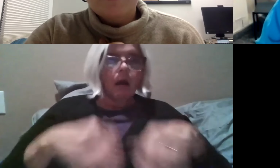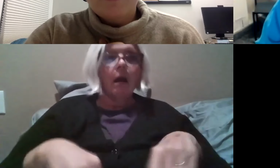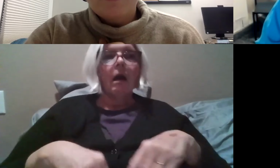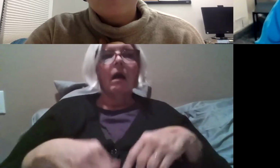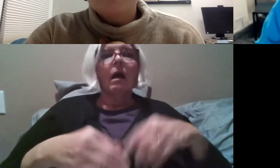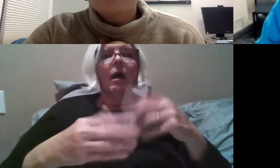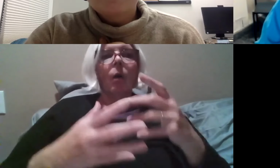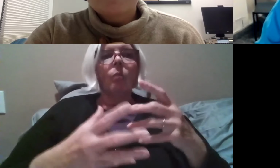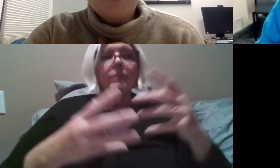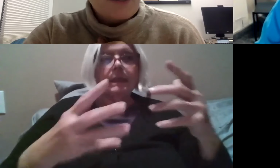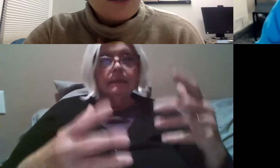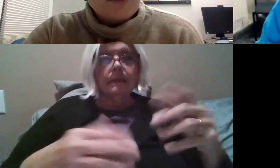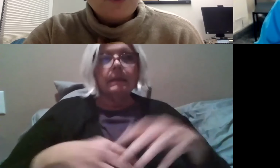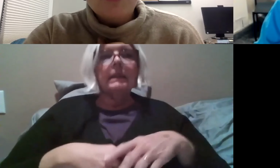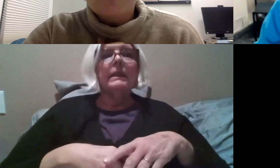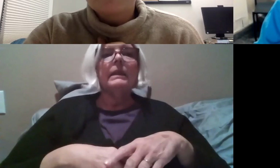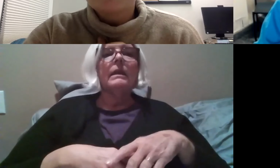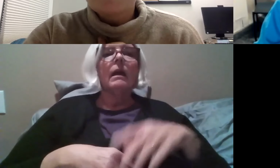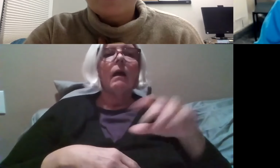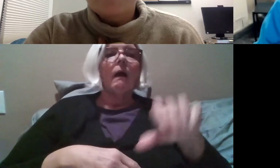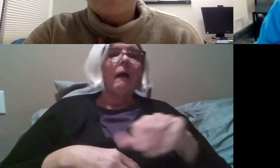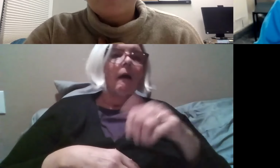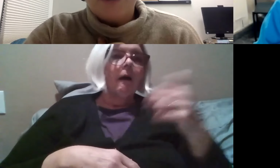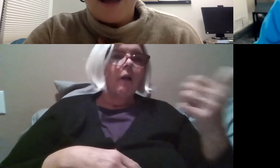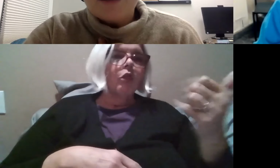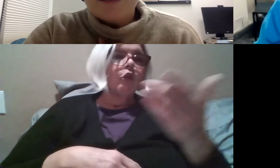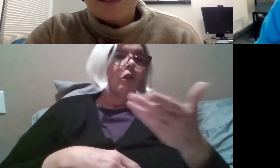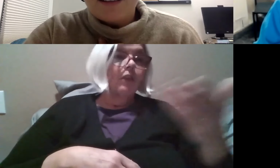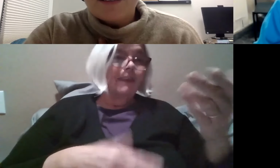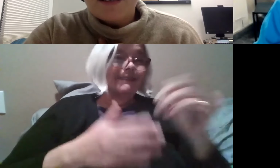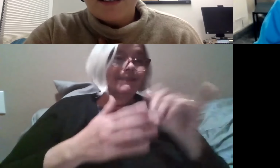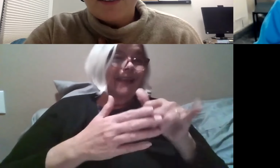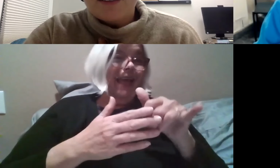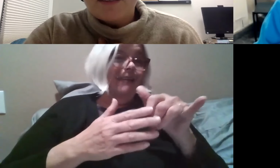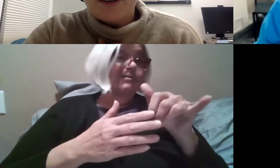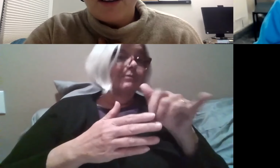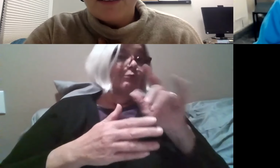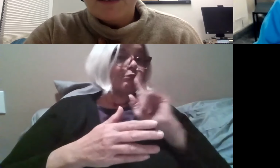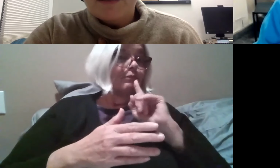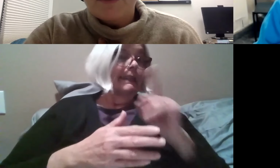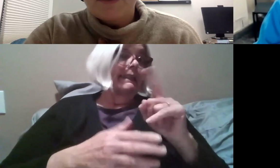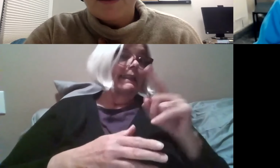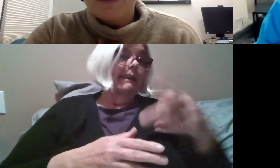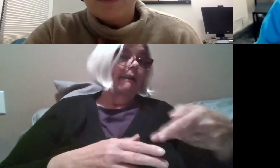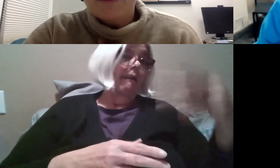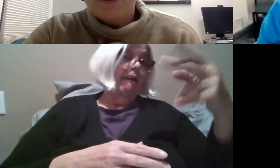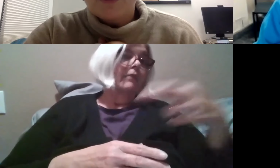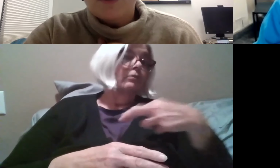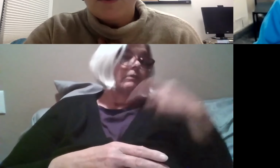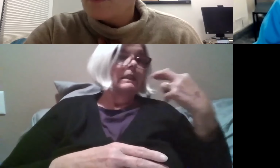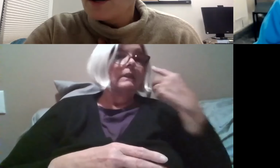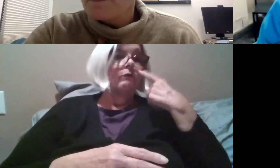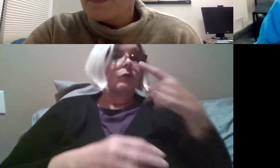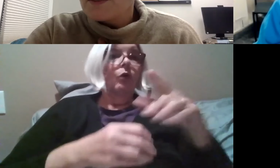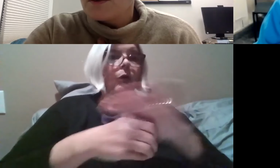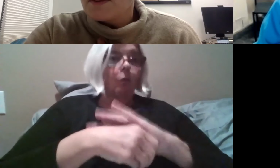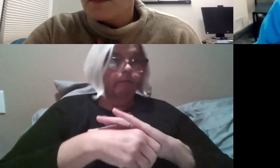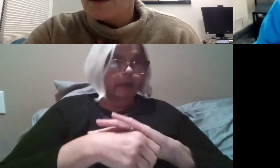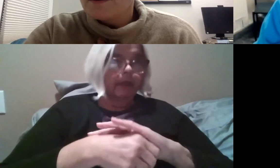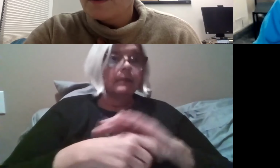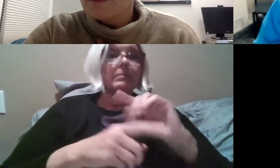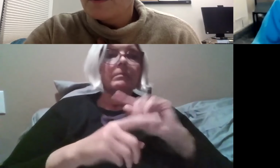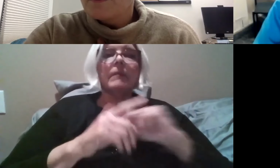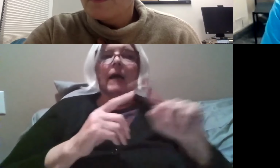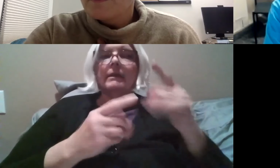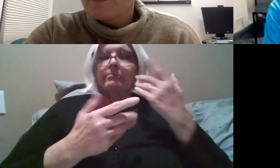for complications from COVID specifically. But I actually did not see any of the demographics of I don't remember. Do you